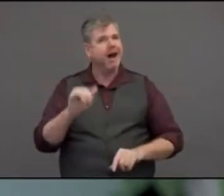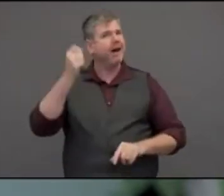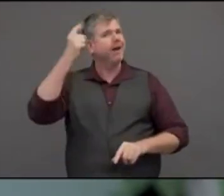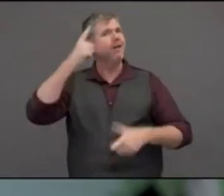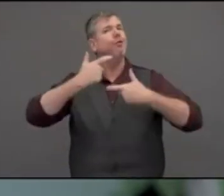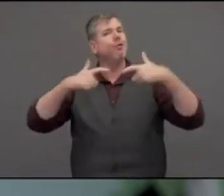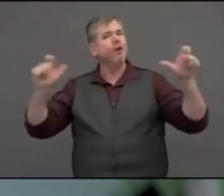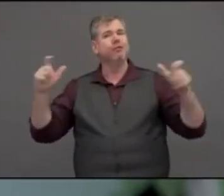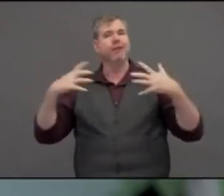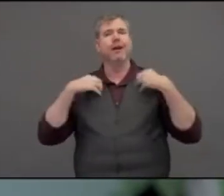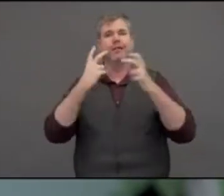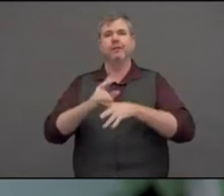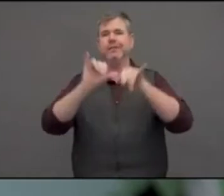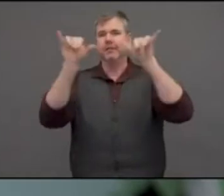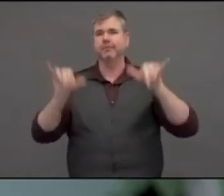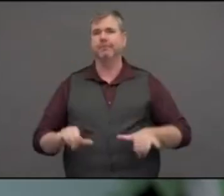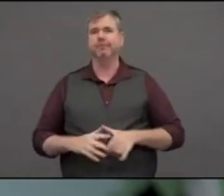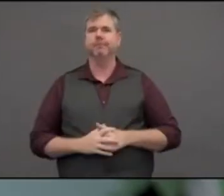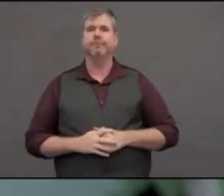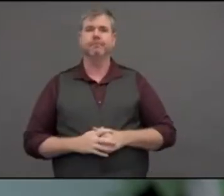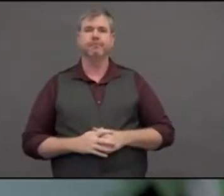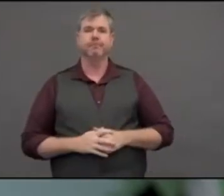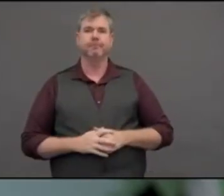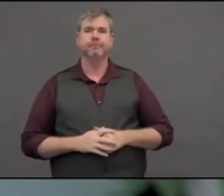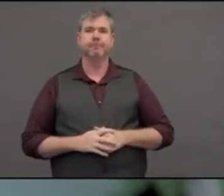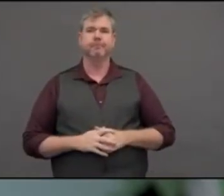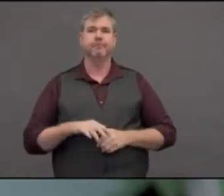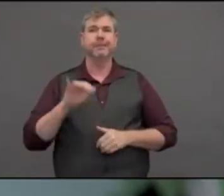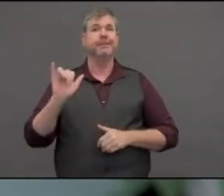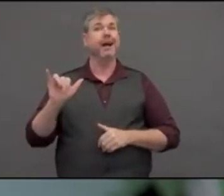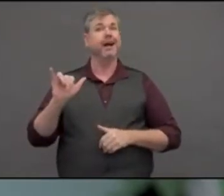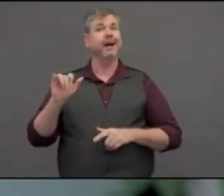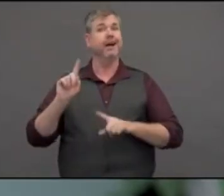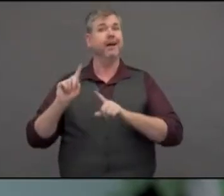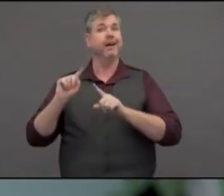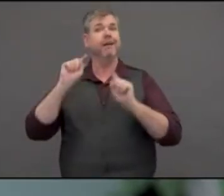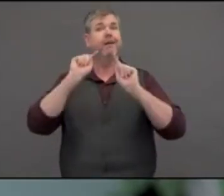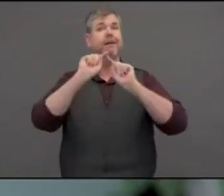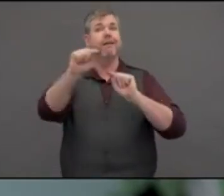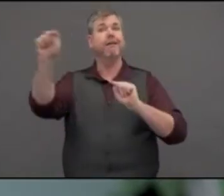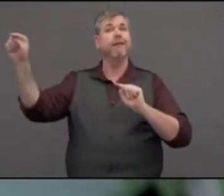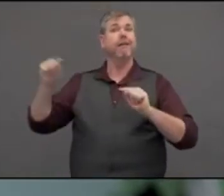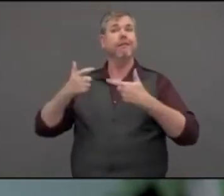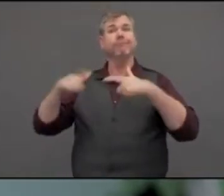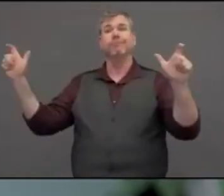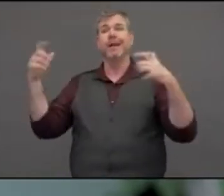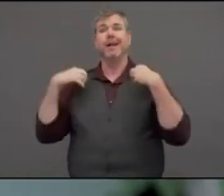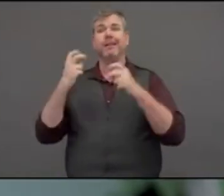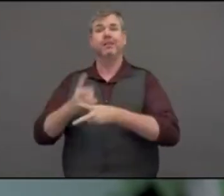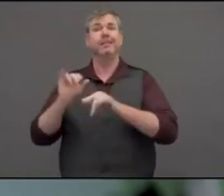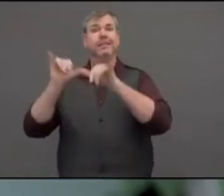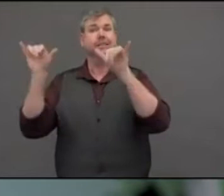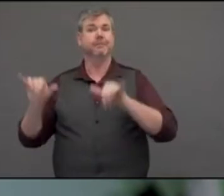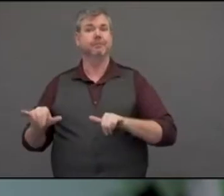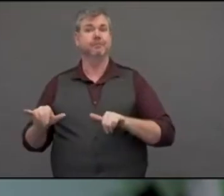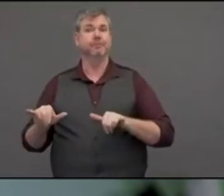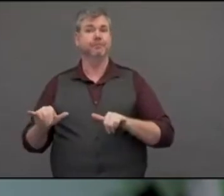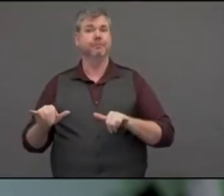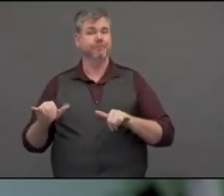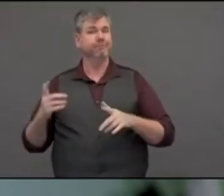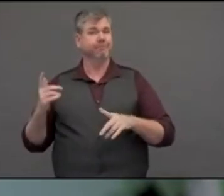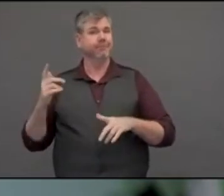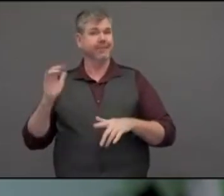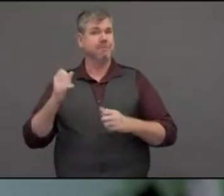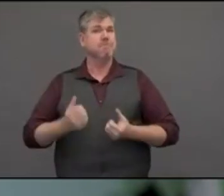are responsible for taking care of the vast majority of residents here in Santa Clara County, and